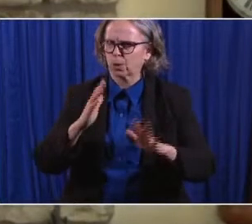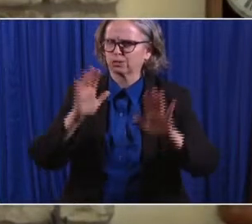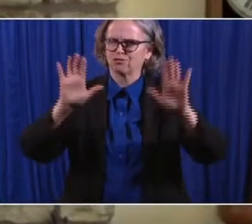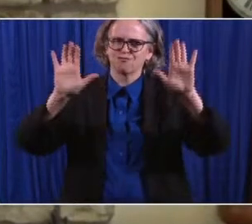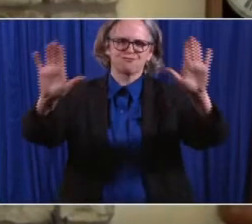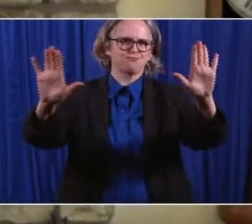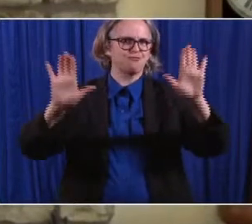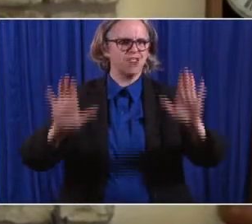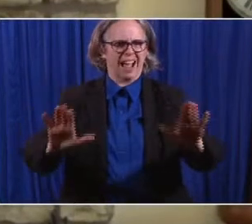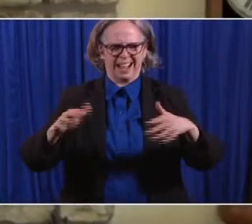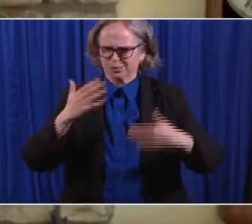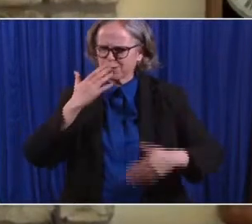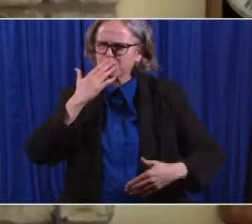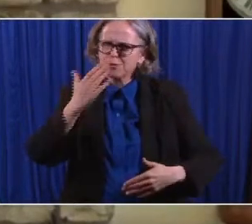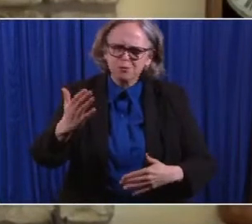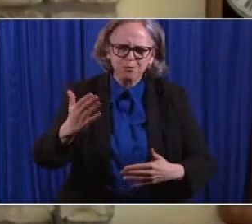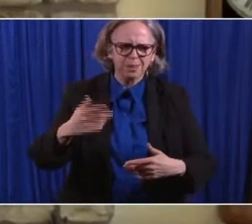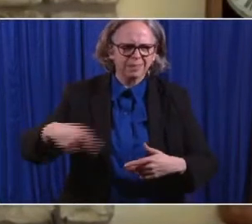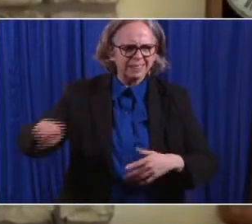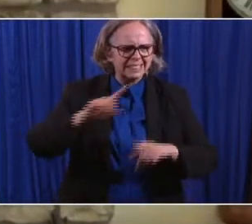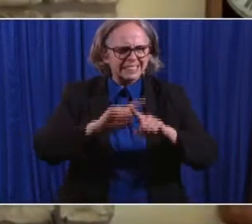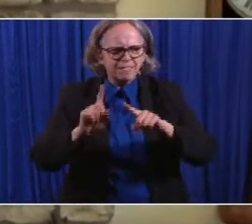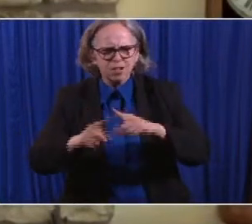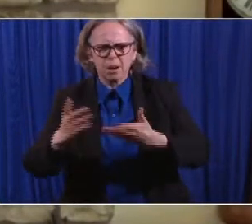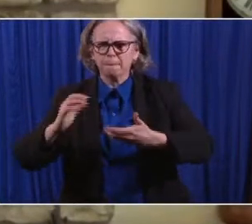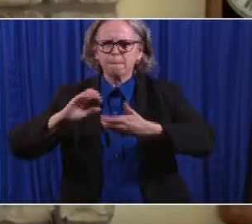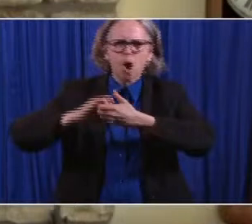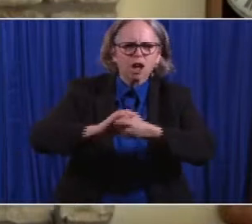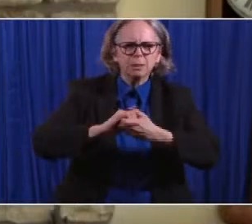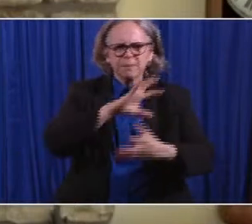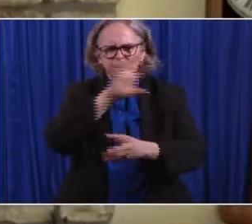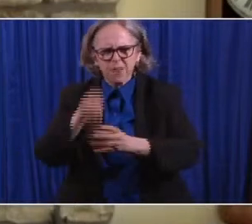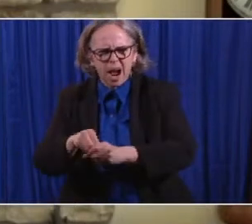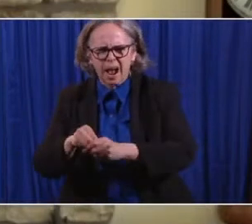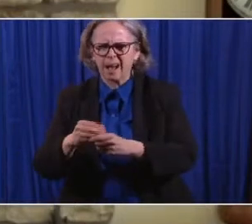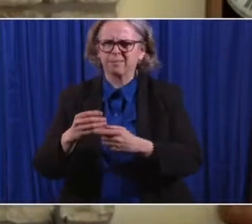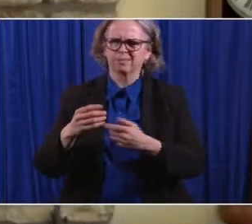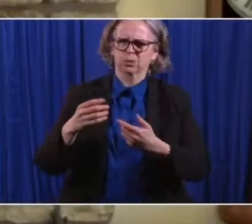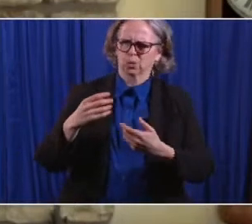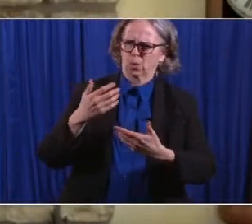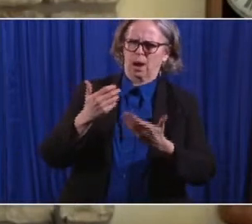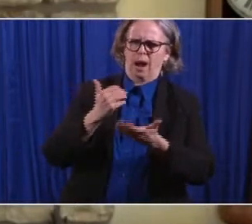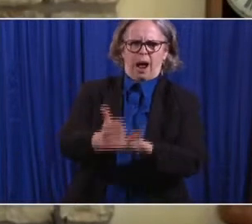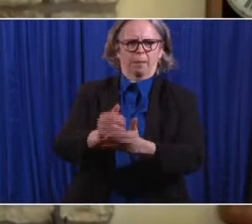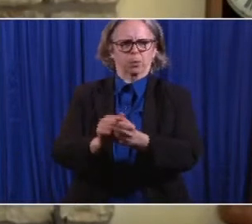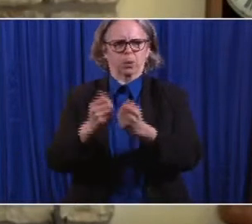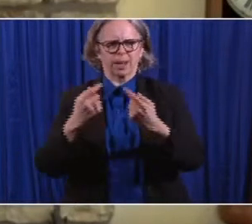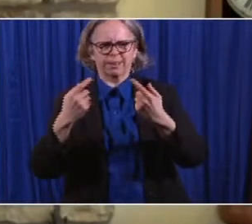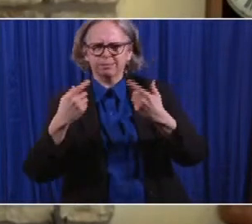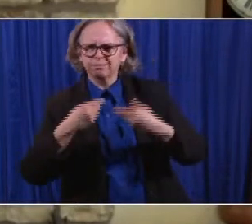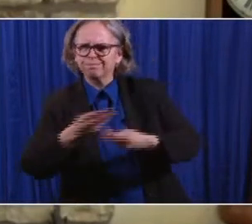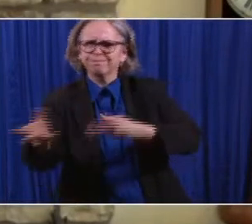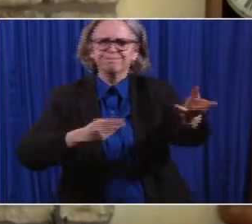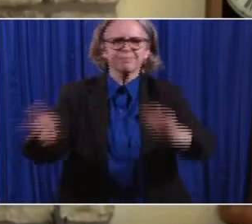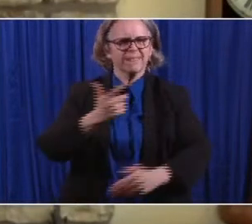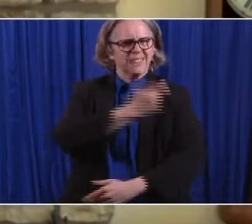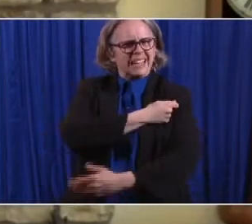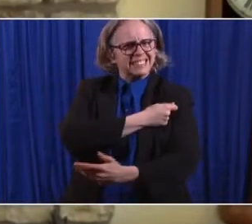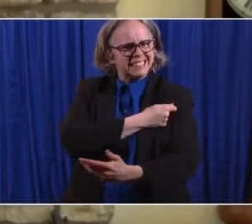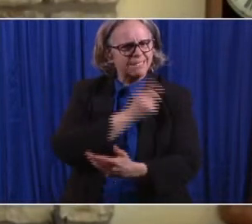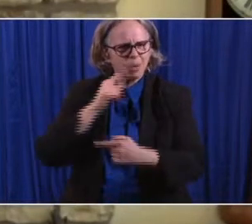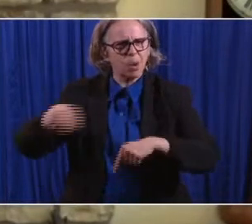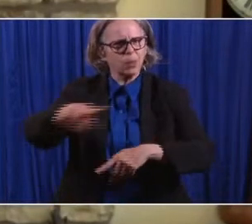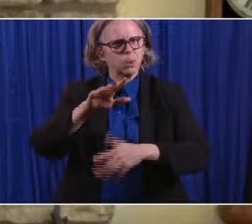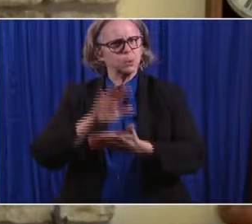us get this done, all the school personnel who made this happen as well. So that has been